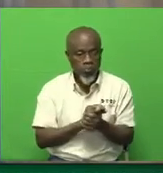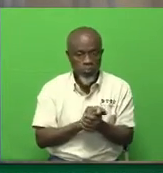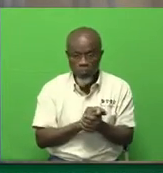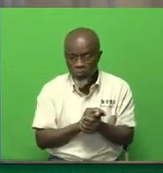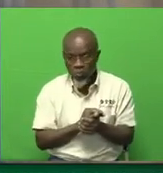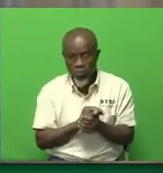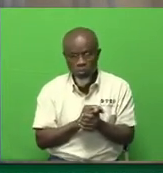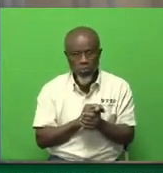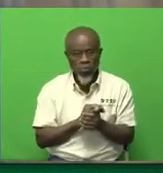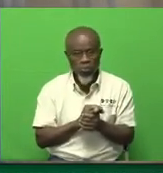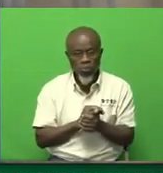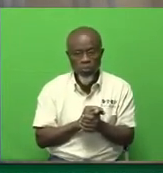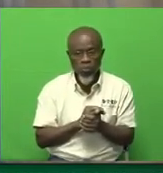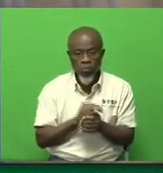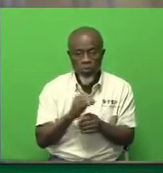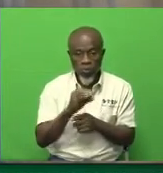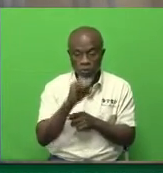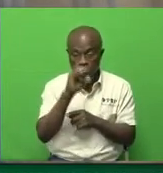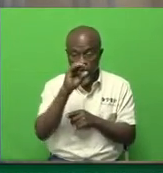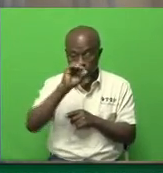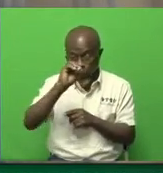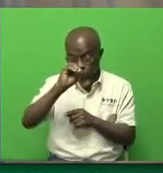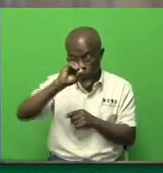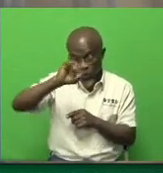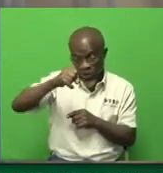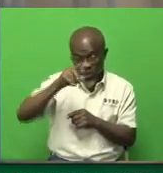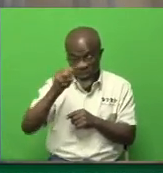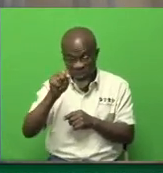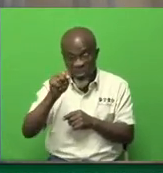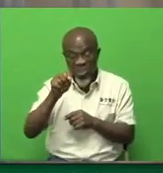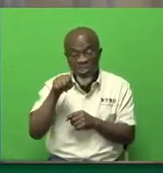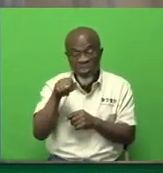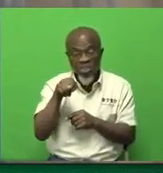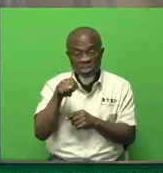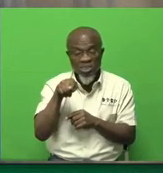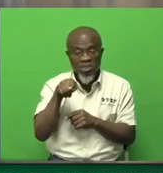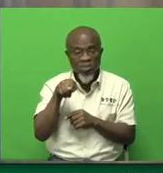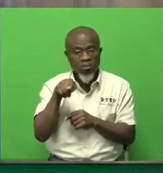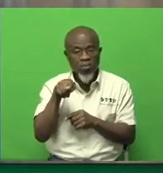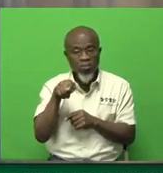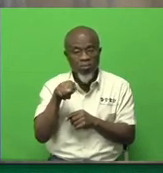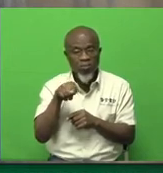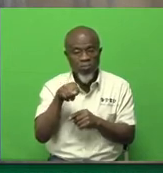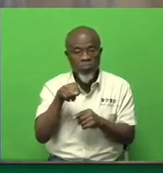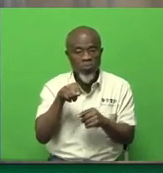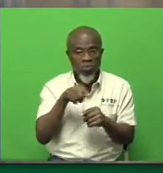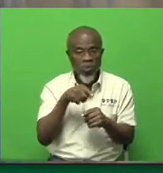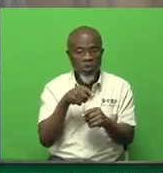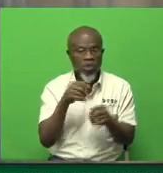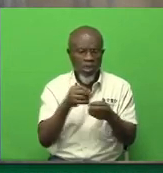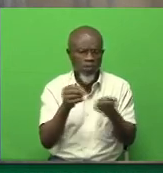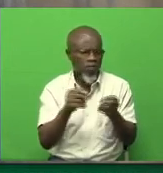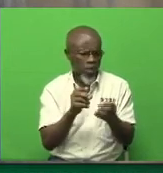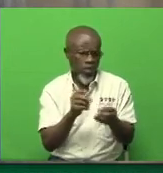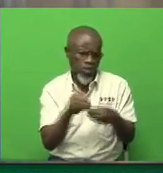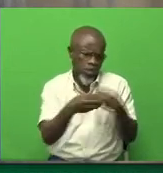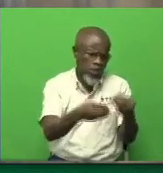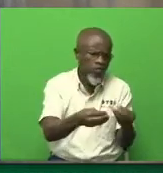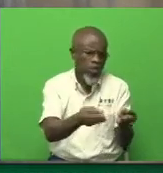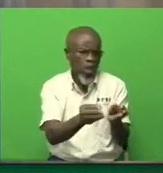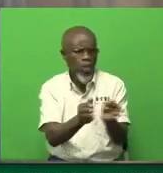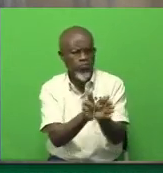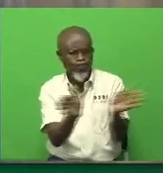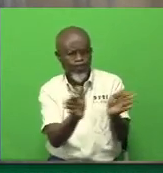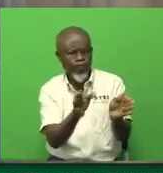existed on-the-job training program offers the same service to an even wider group of participants between